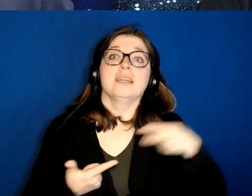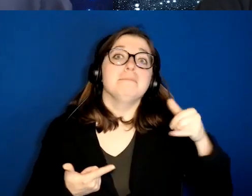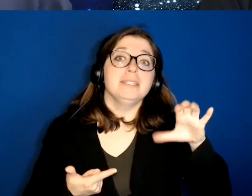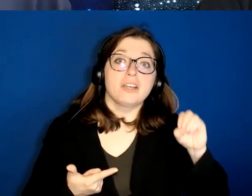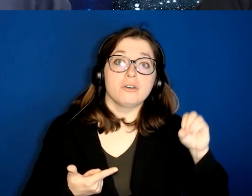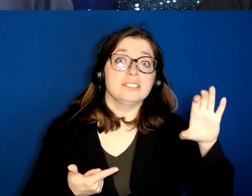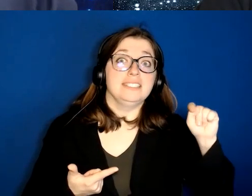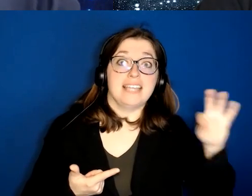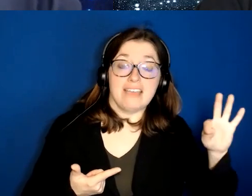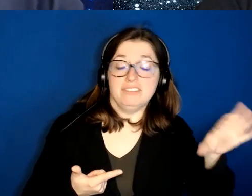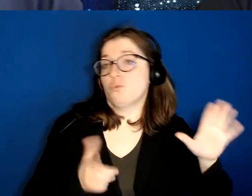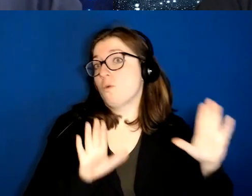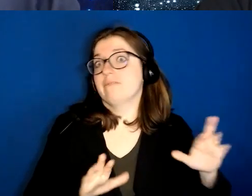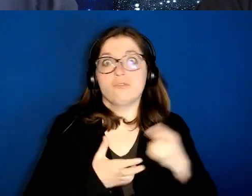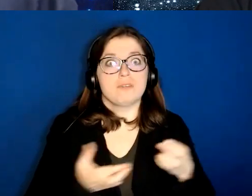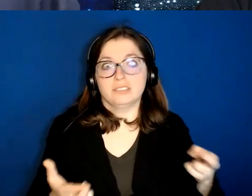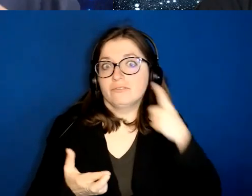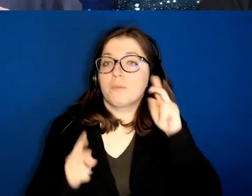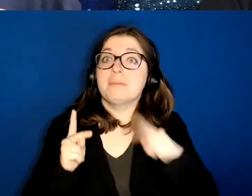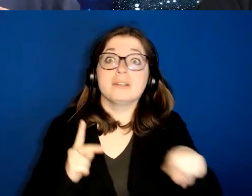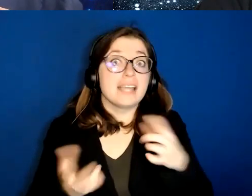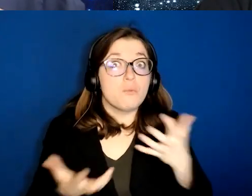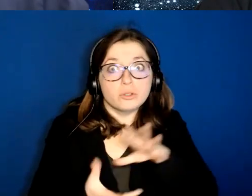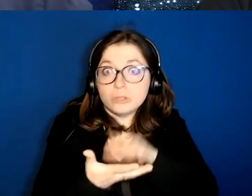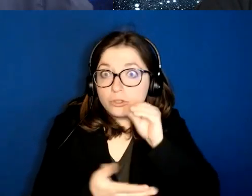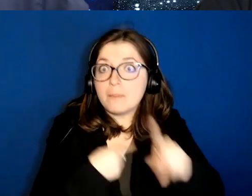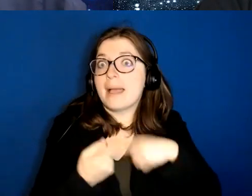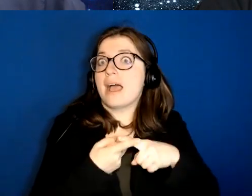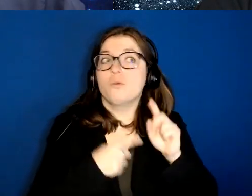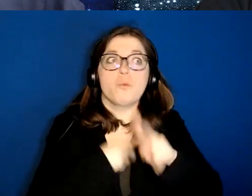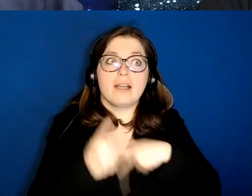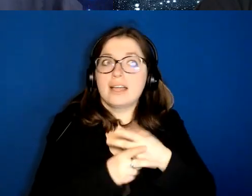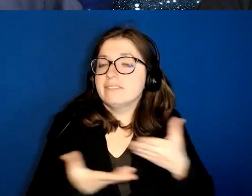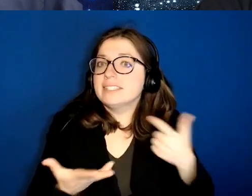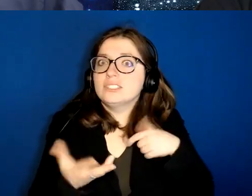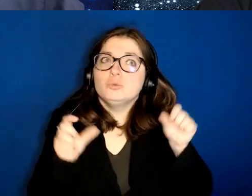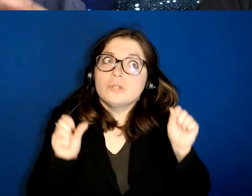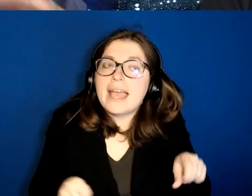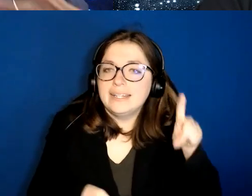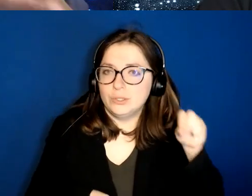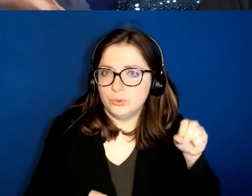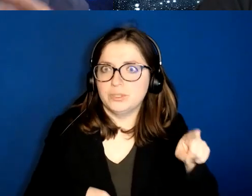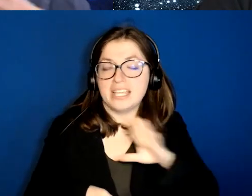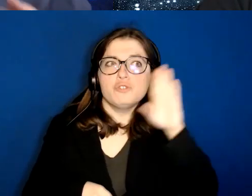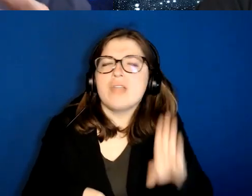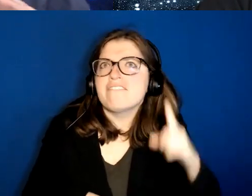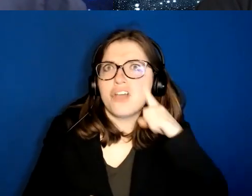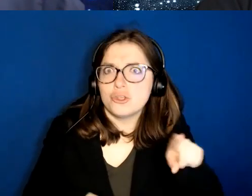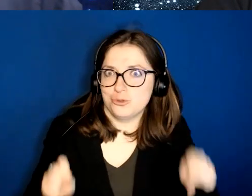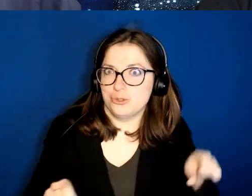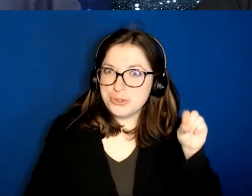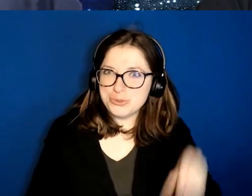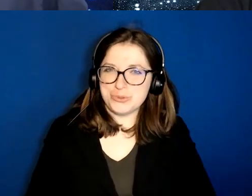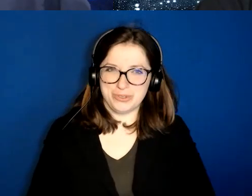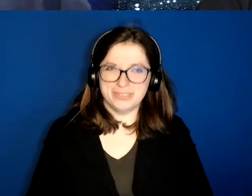for people who want to learn about the kinds of things that you can do that you never would have believed you could do.